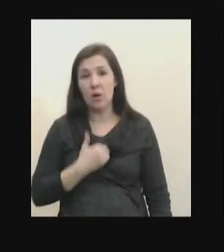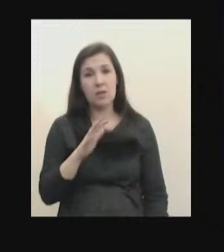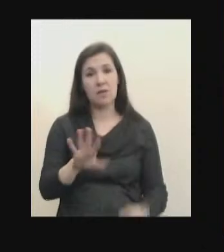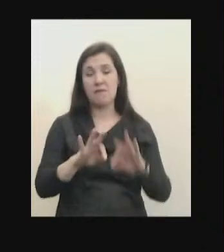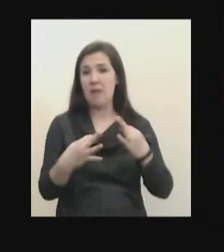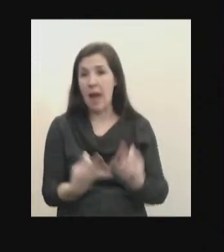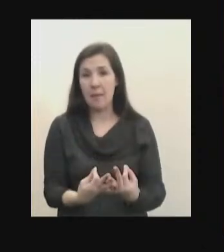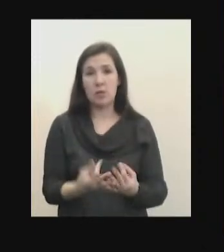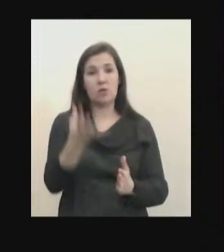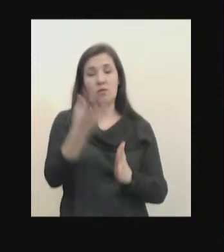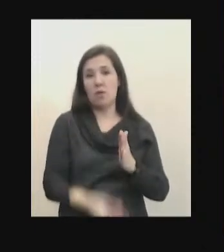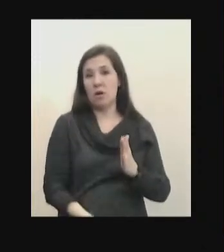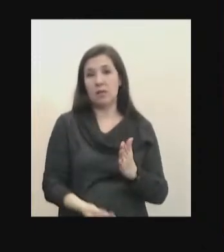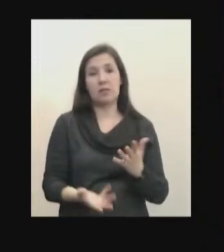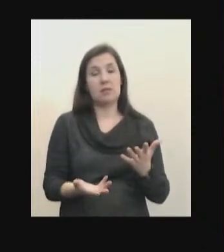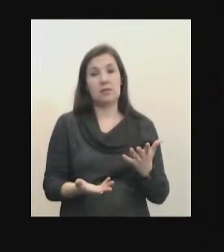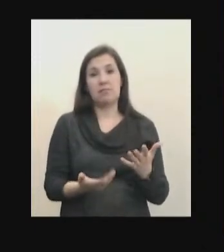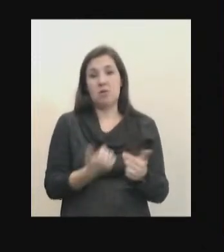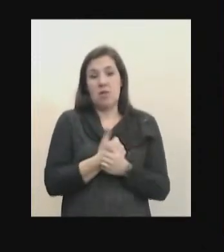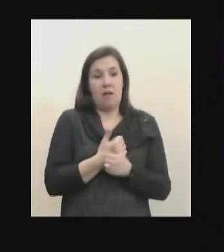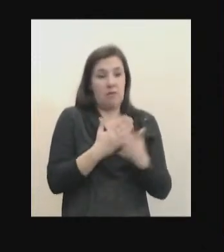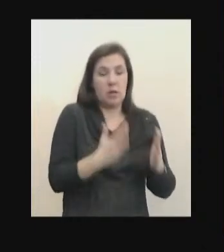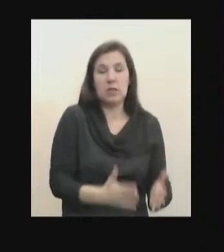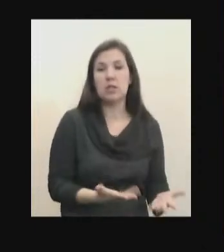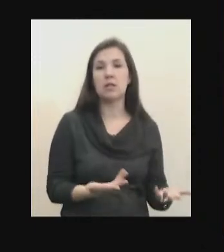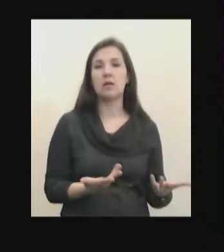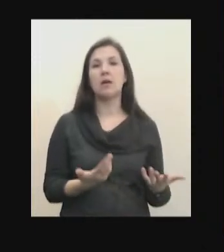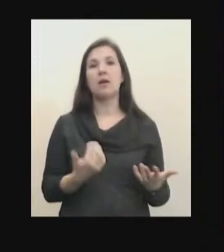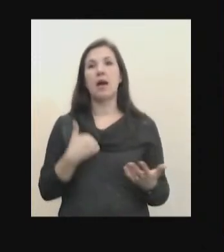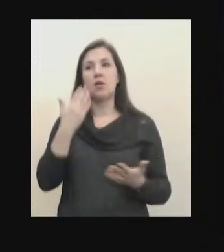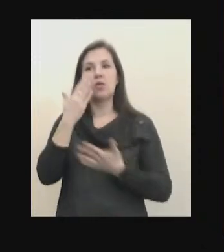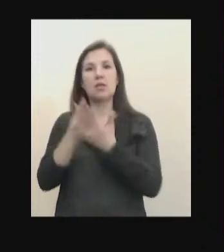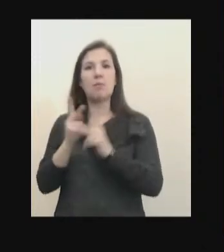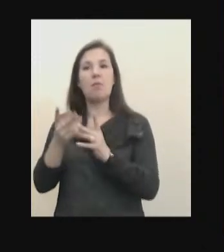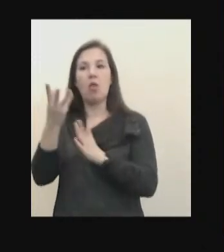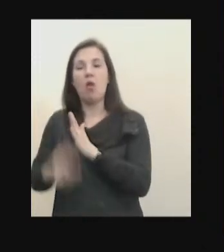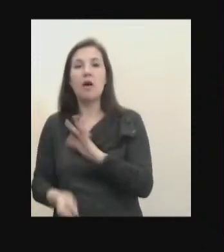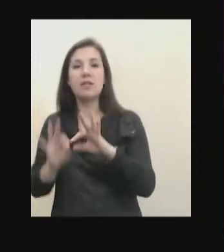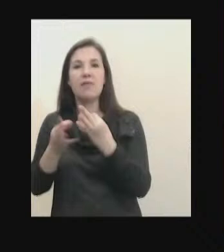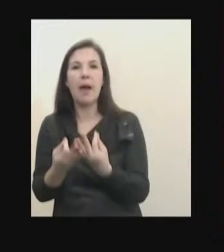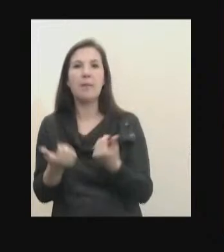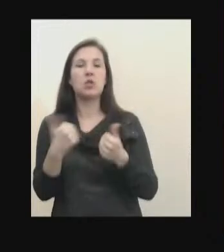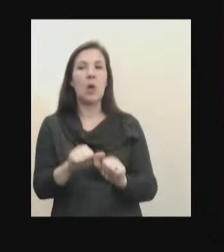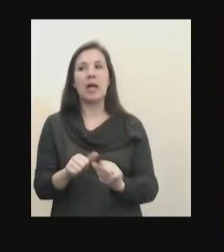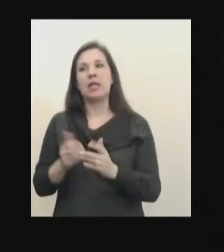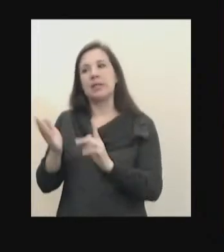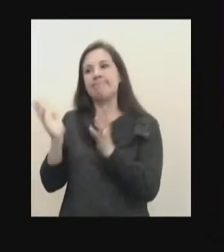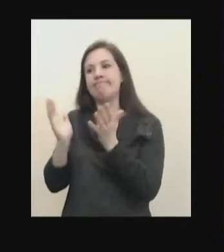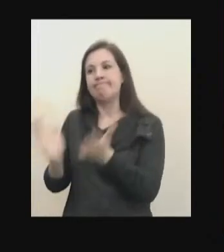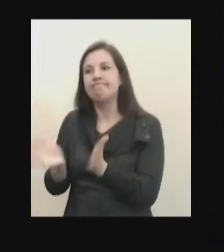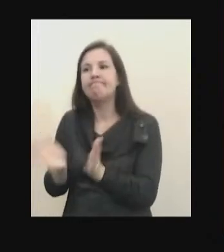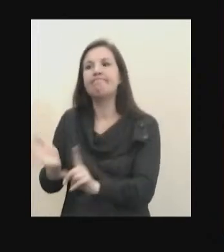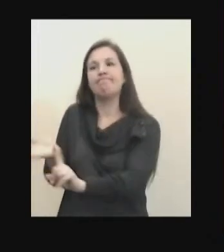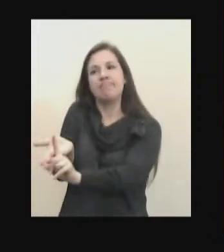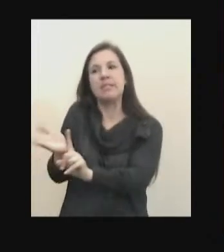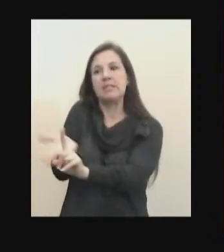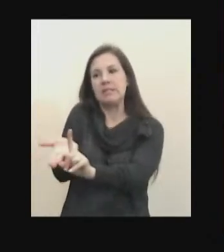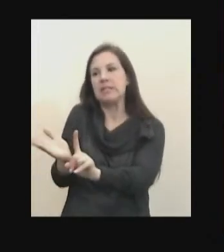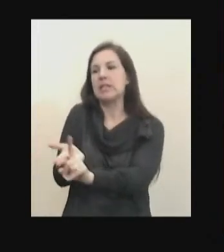lost them. I know some people have lost family members and they tried to talk their family member into getting vaccinated and they